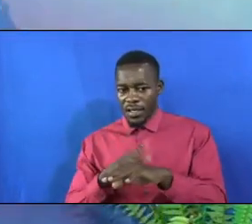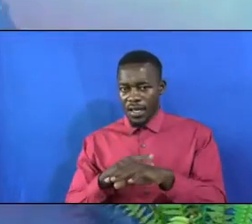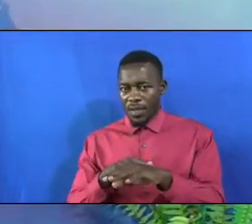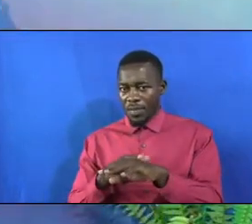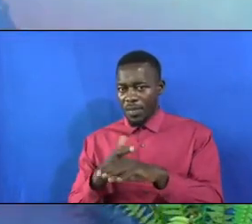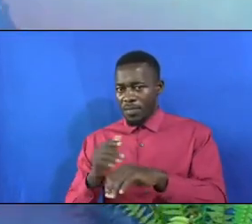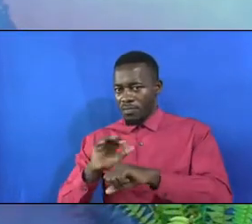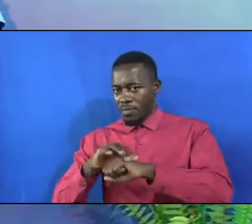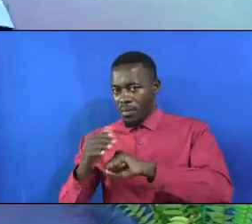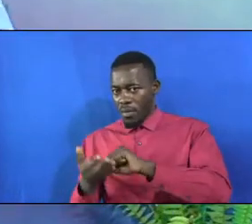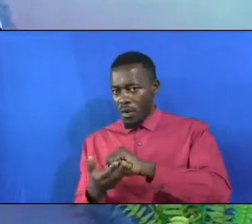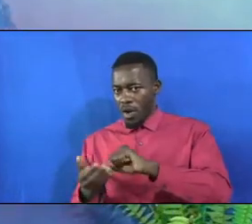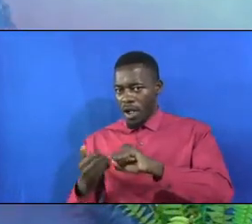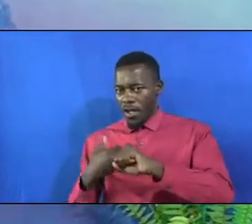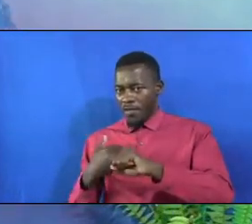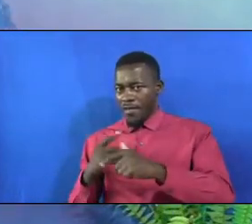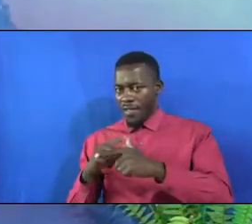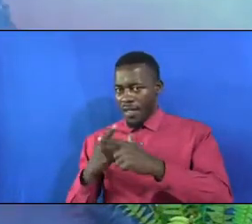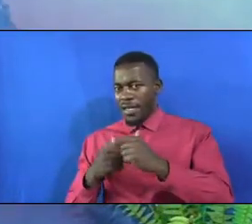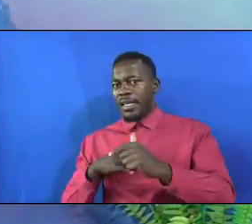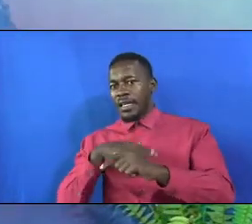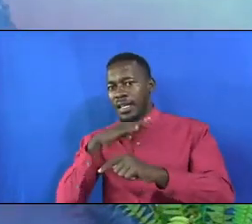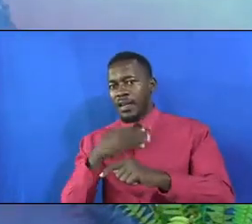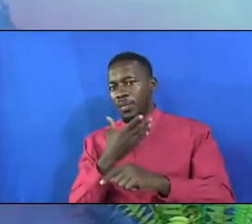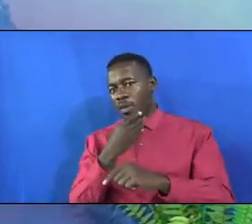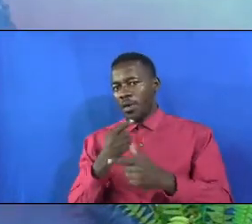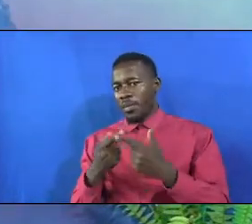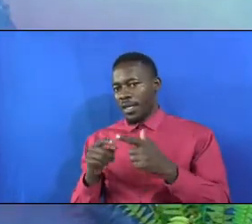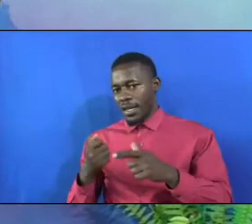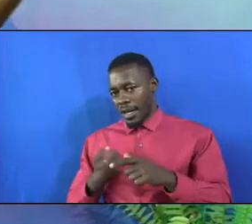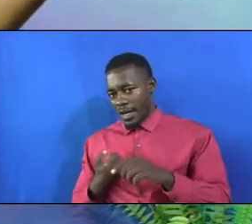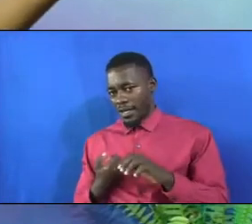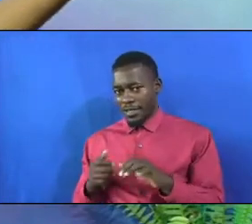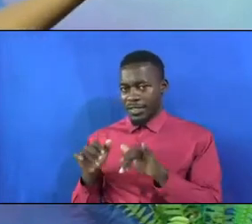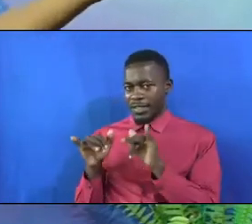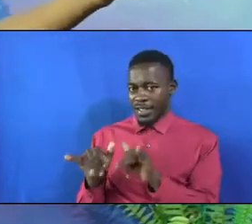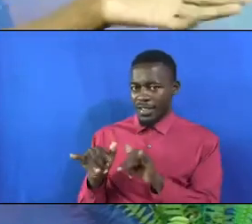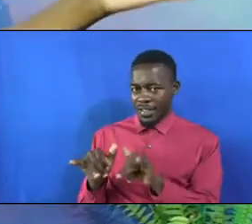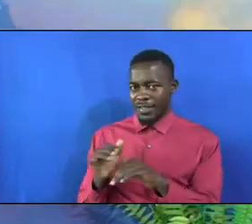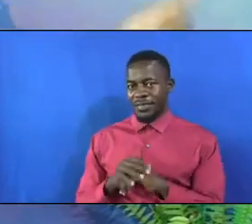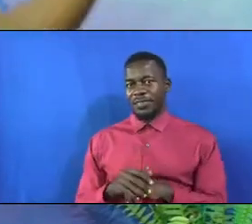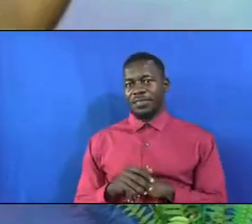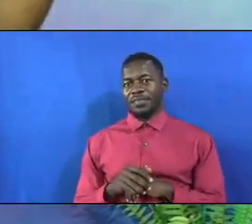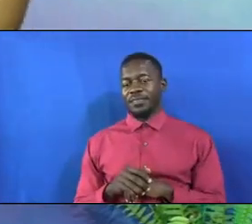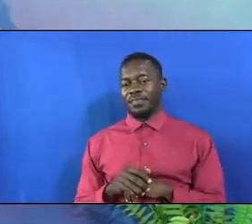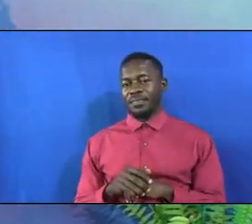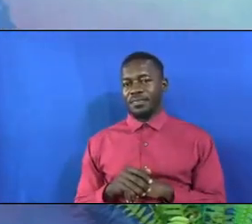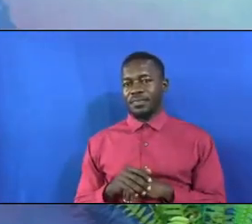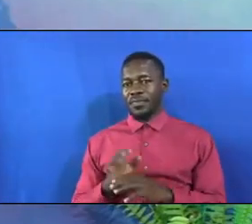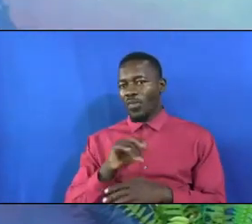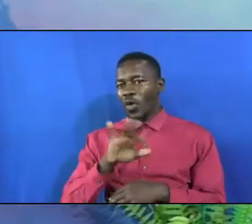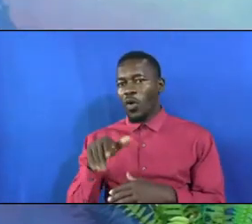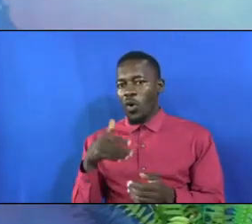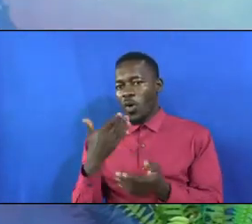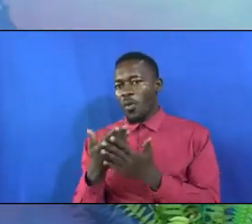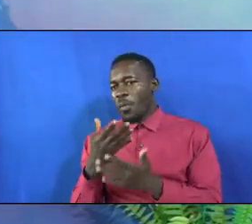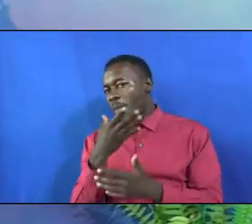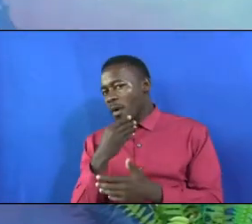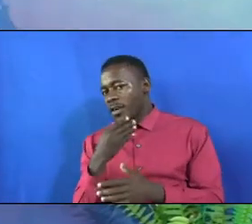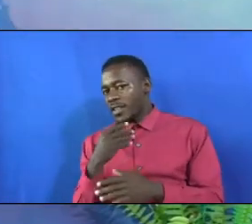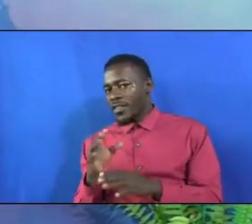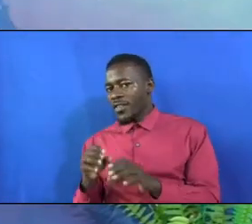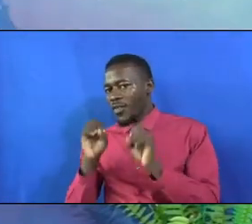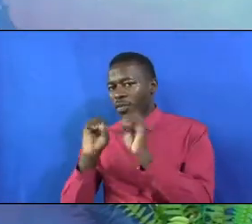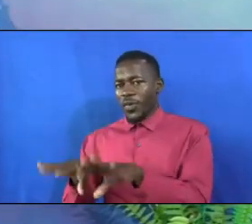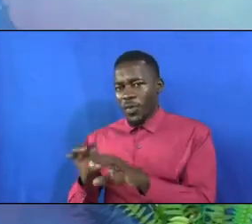the third plan is kill the boy child when he's alive. Take them and throw them into